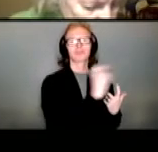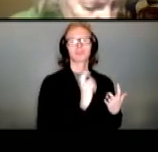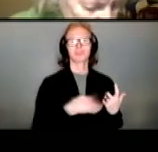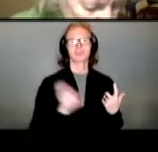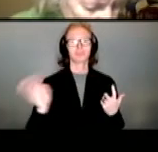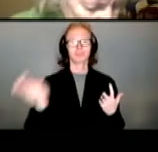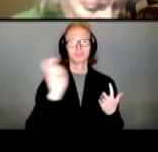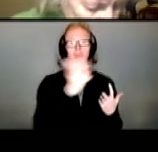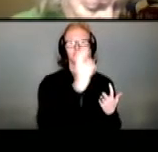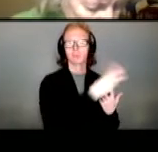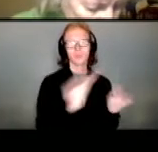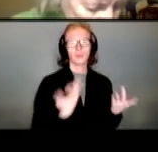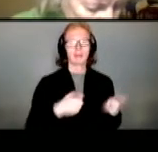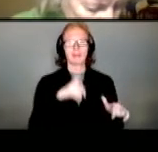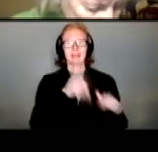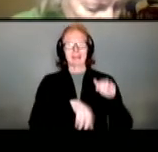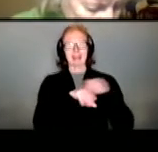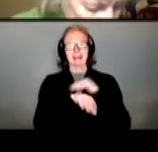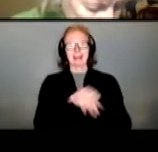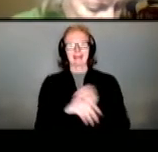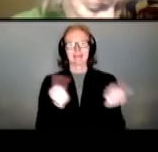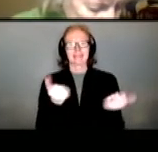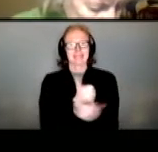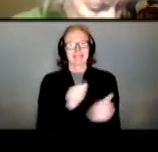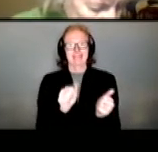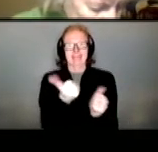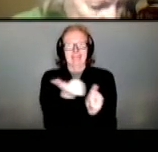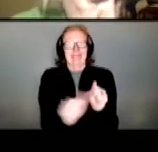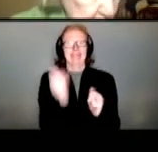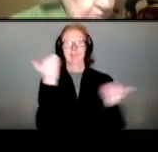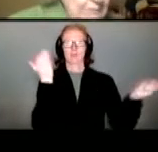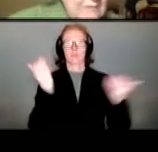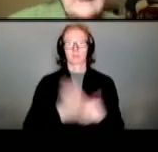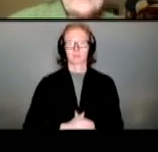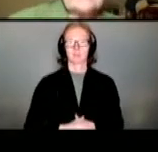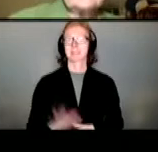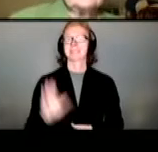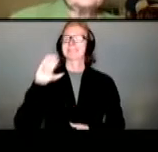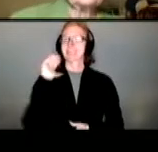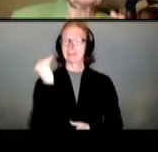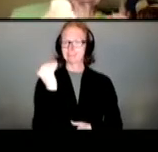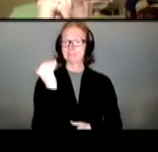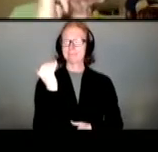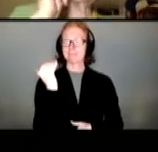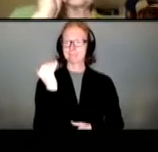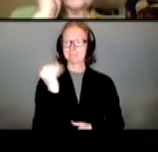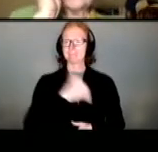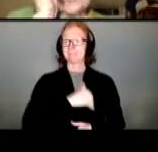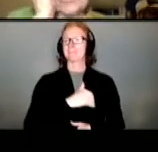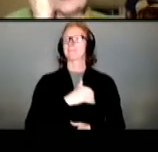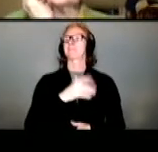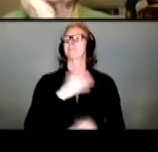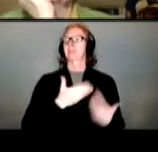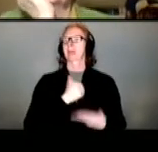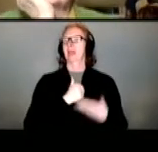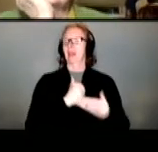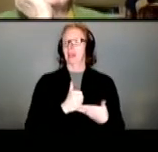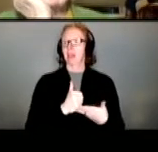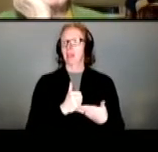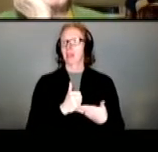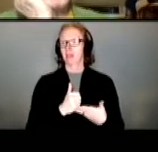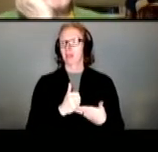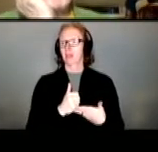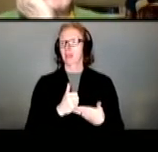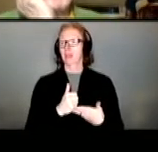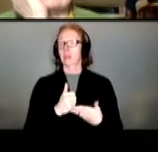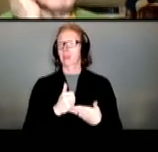they can actually access these services. So it sounds like it might be really helpful for us to have some place